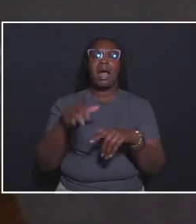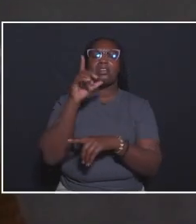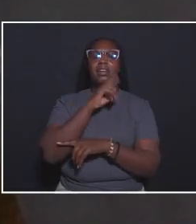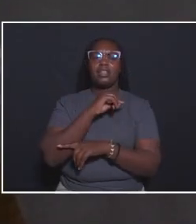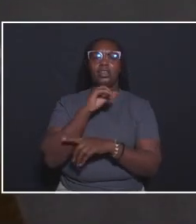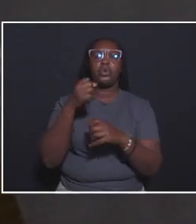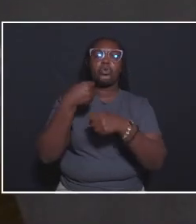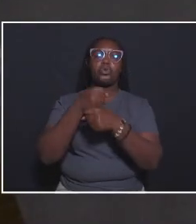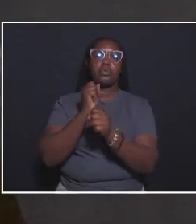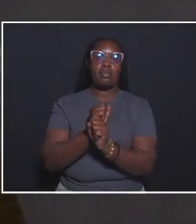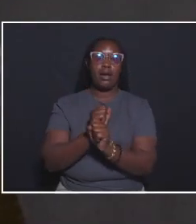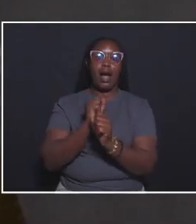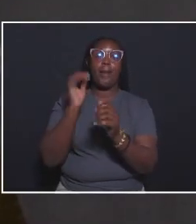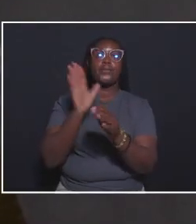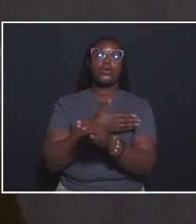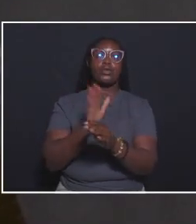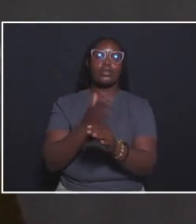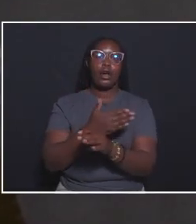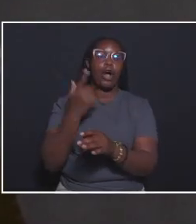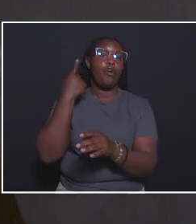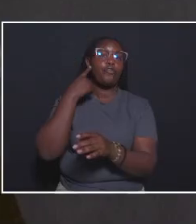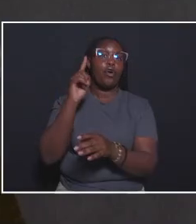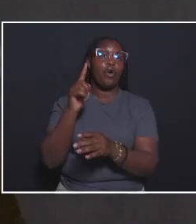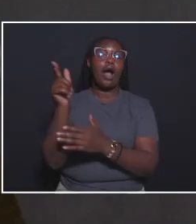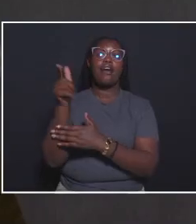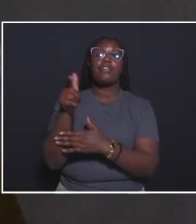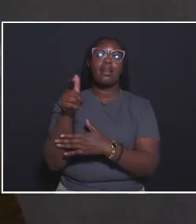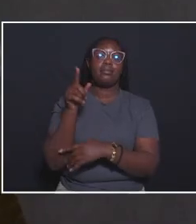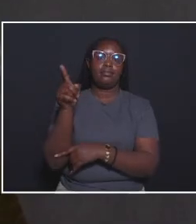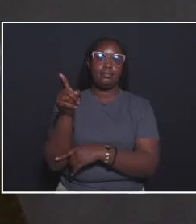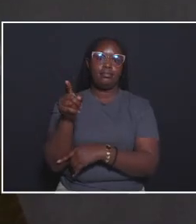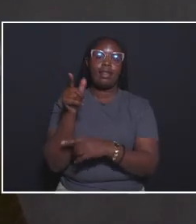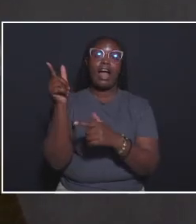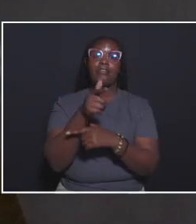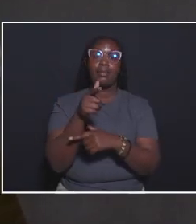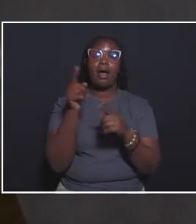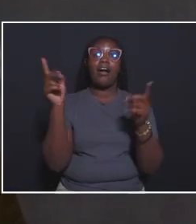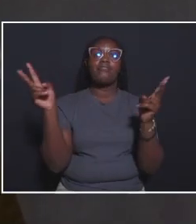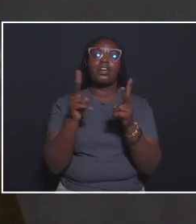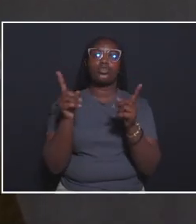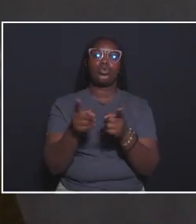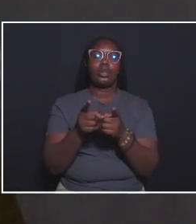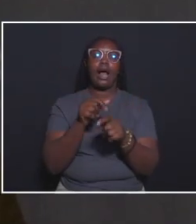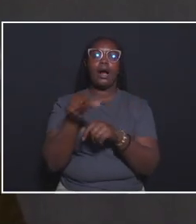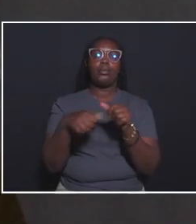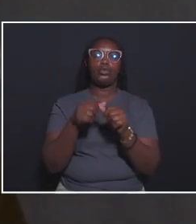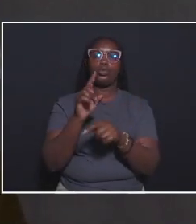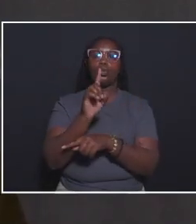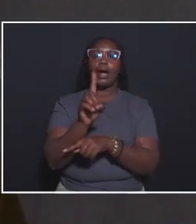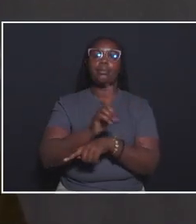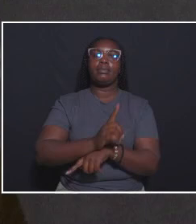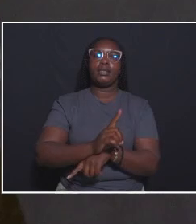this film. Now, it's a short film. It's about 1 minute long.